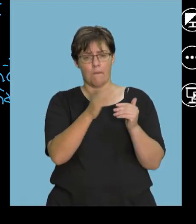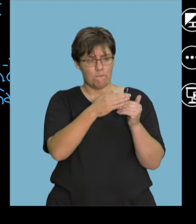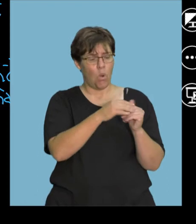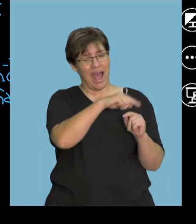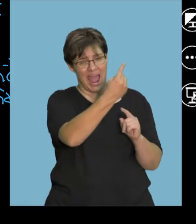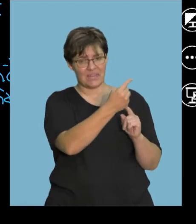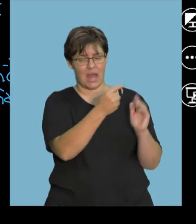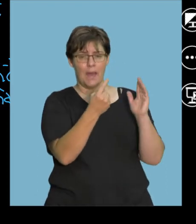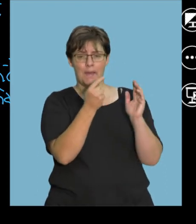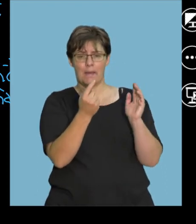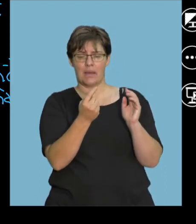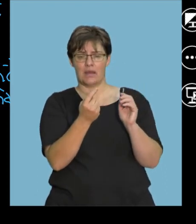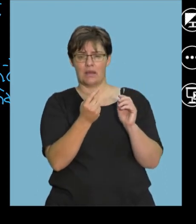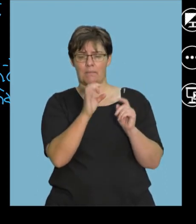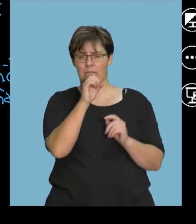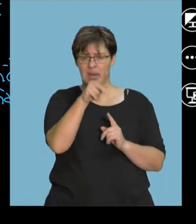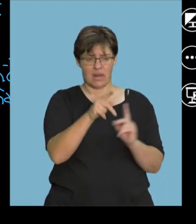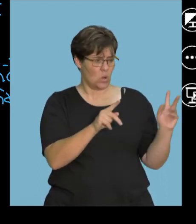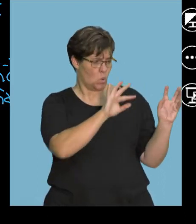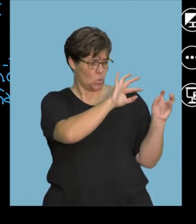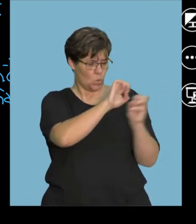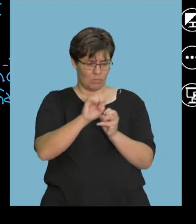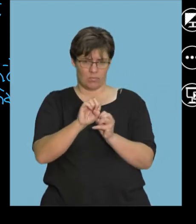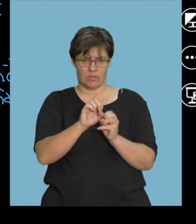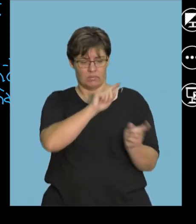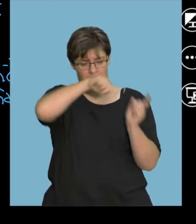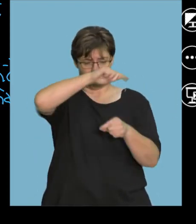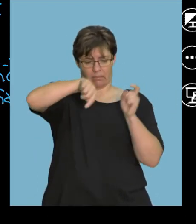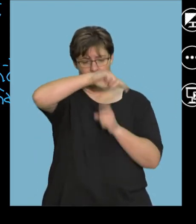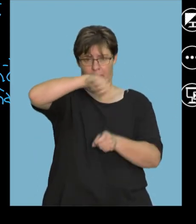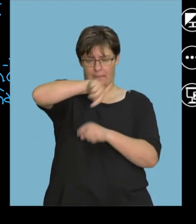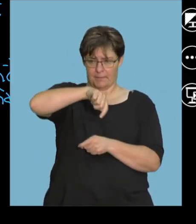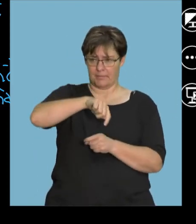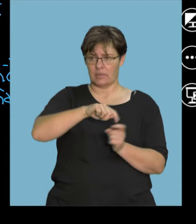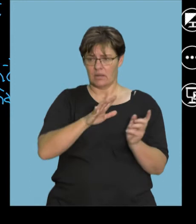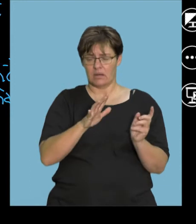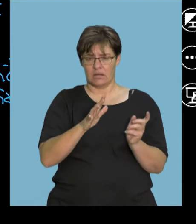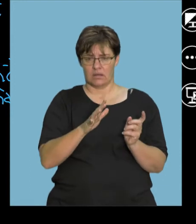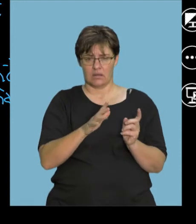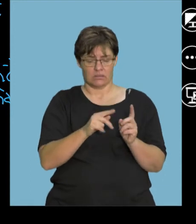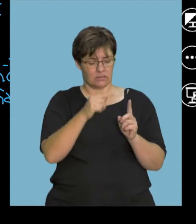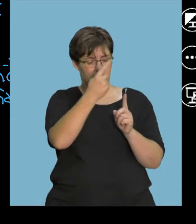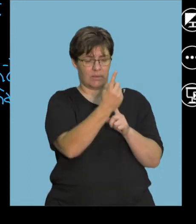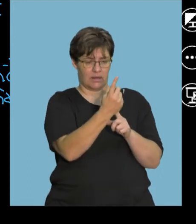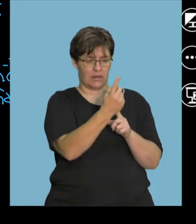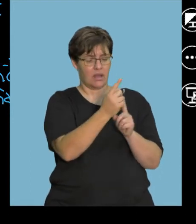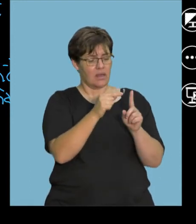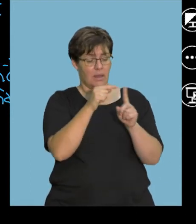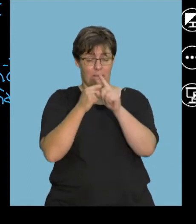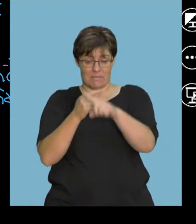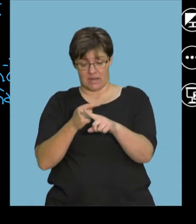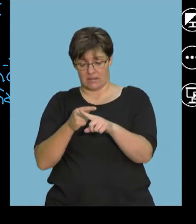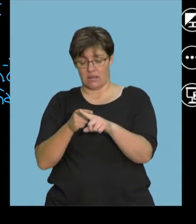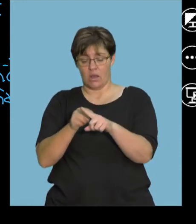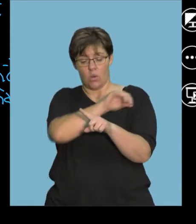can attract even more pins, okay? Even more pins. It will attract even more pins to it. Now,